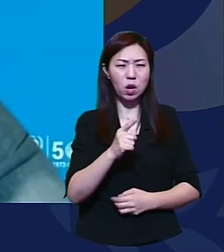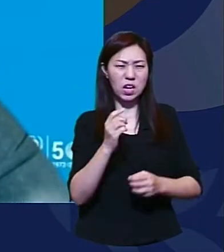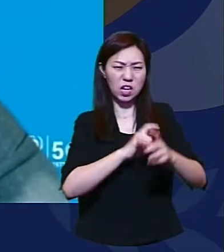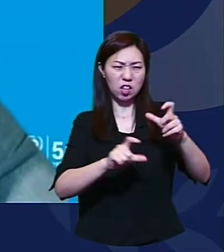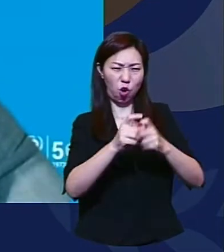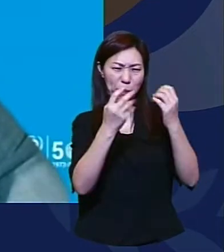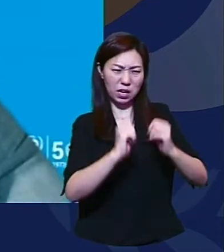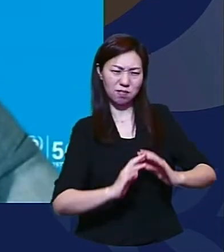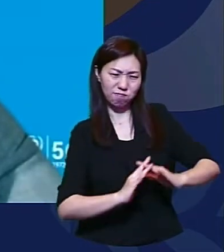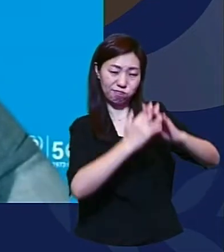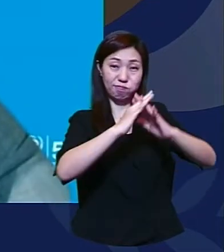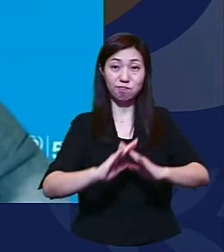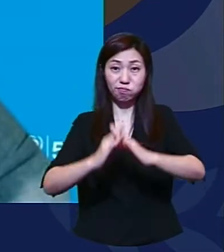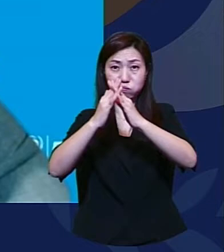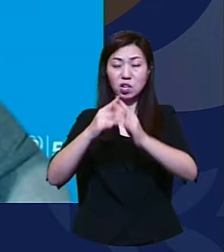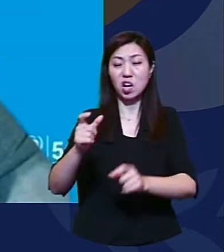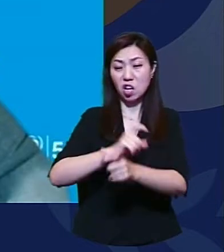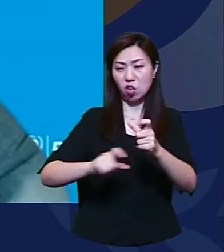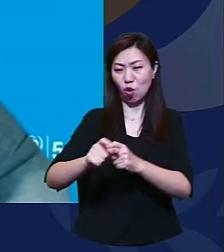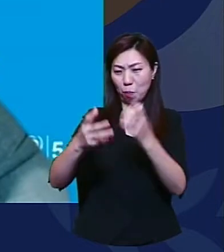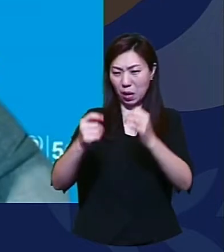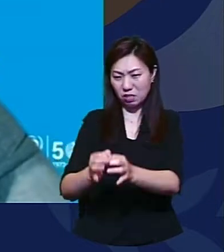a panacea, a